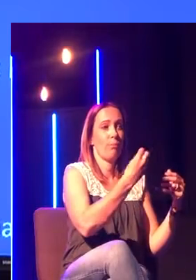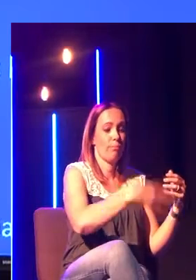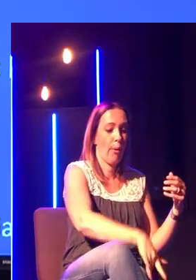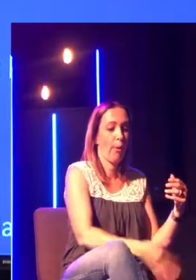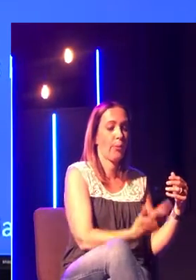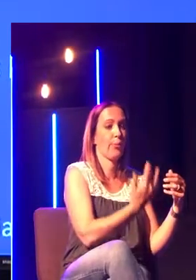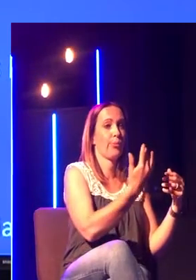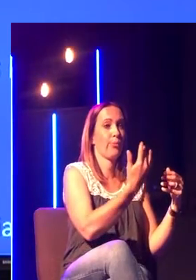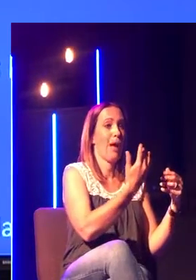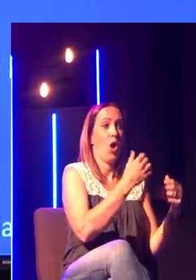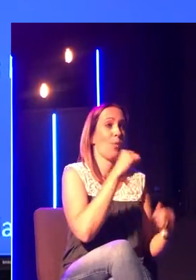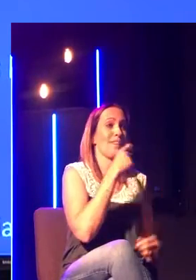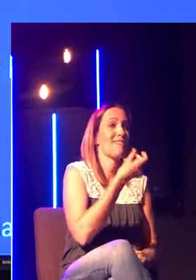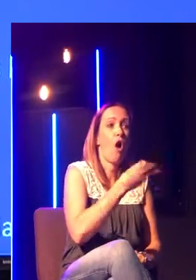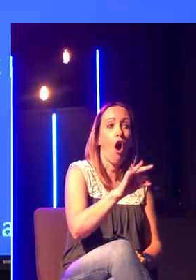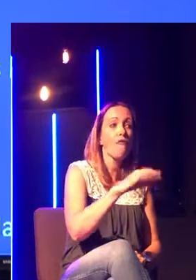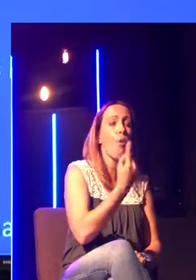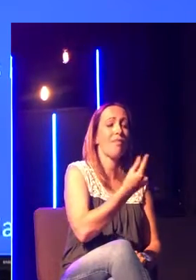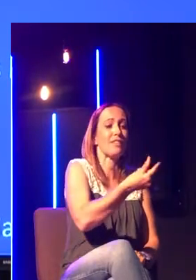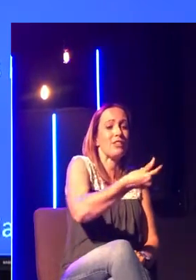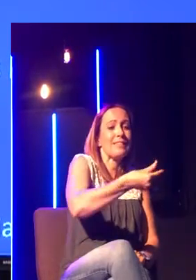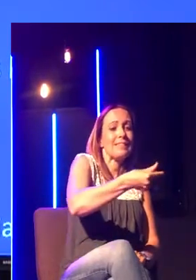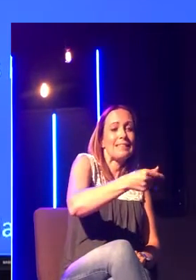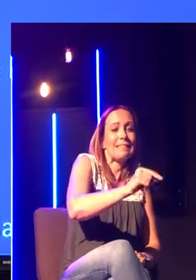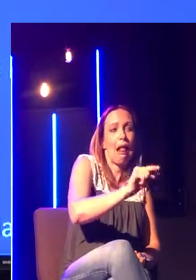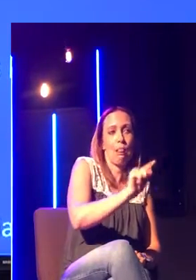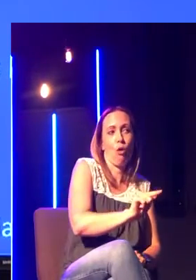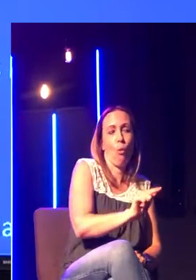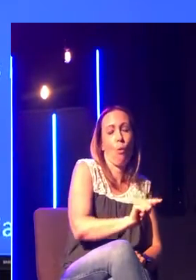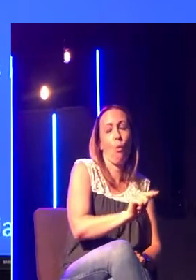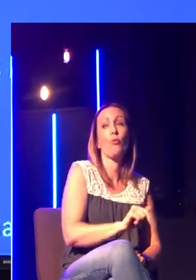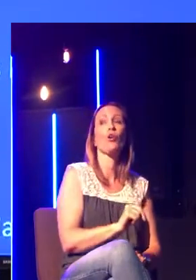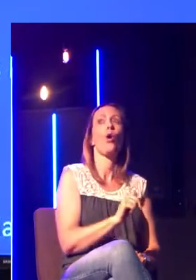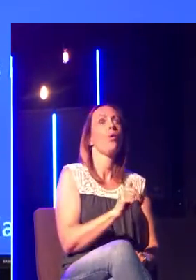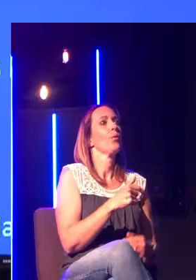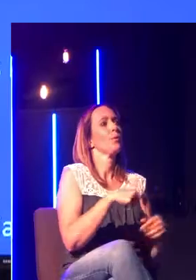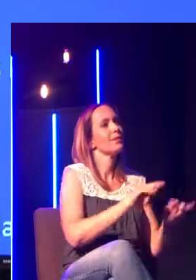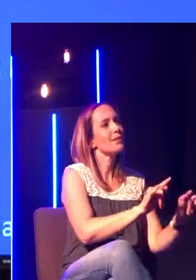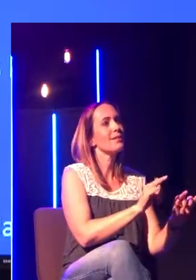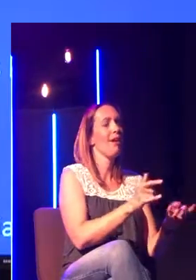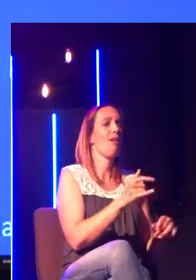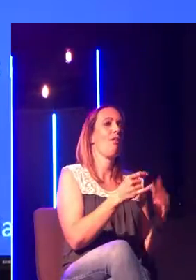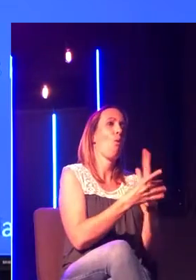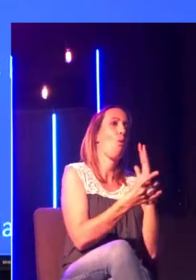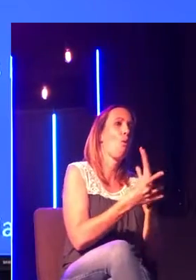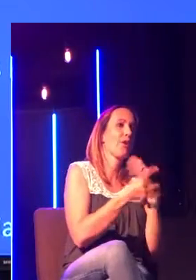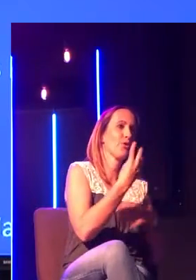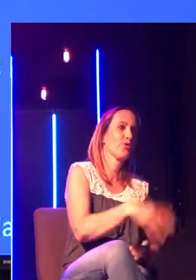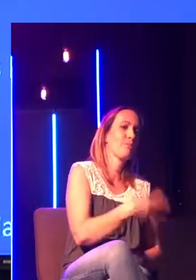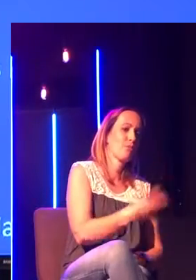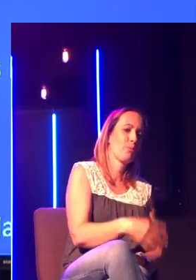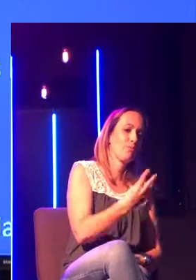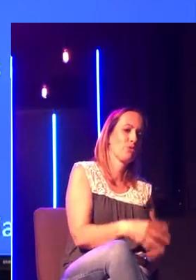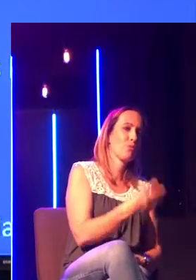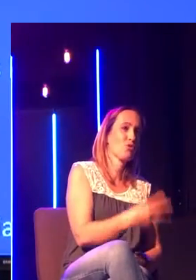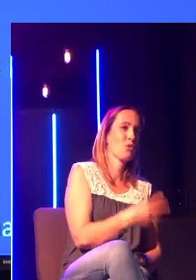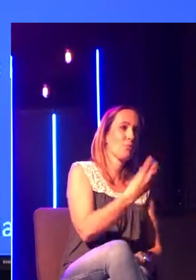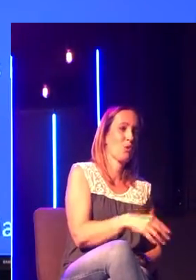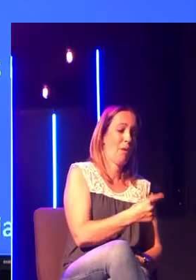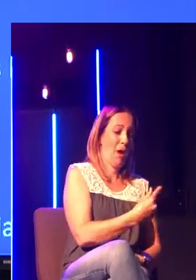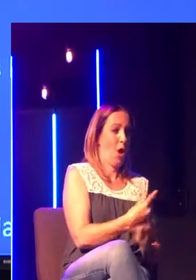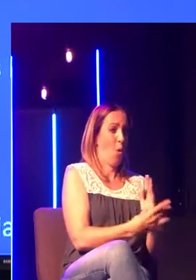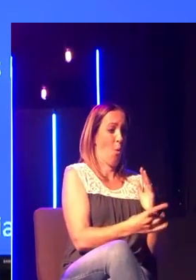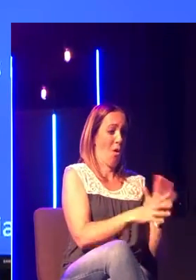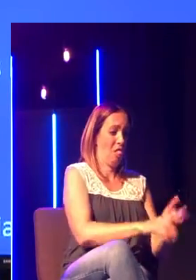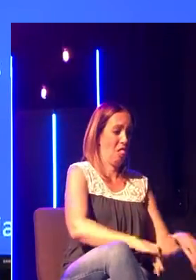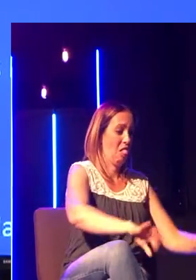turned it off, we had just turned it down, and so we were still adding fuel to this fire underneath, and it is dripping fiery grease. It